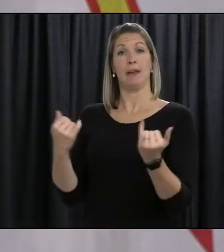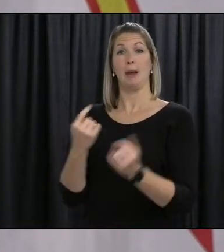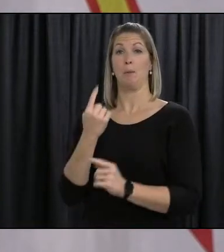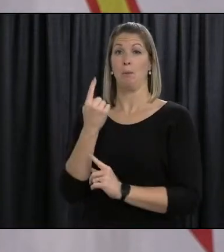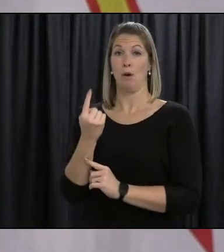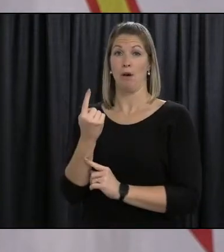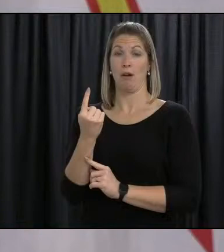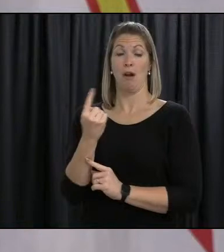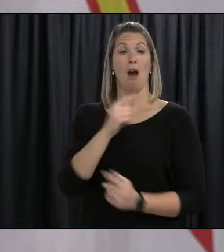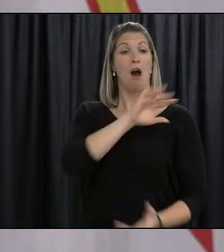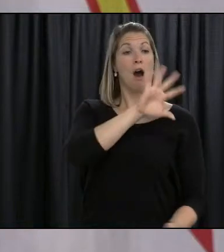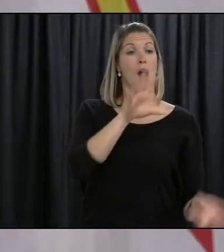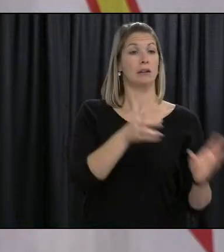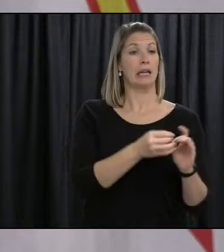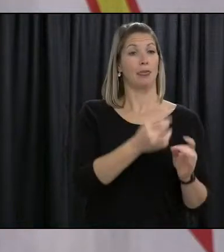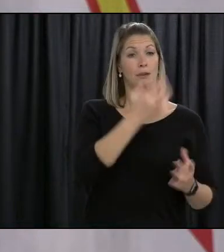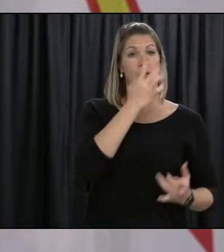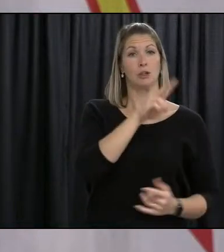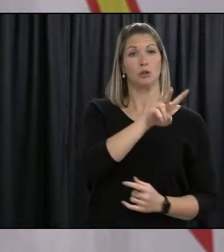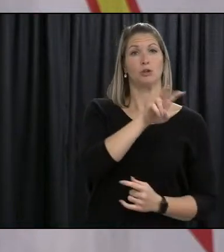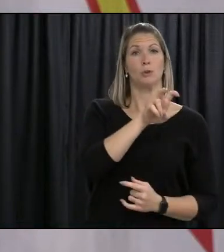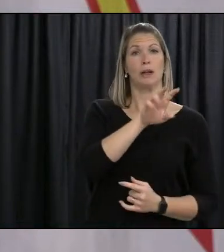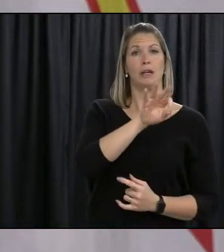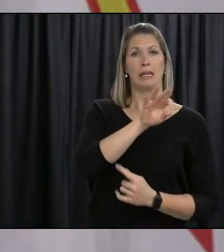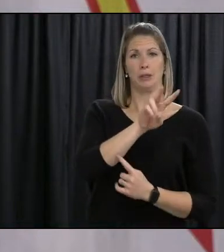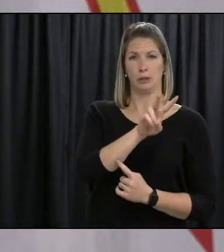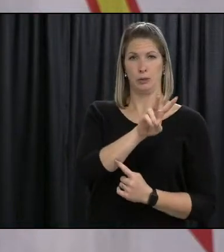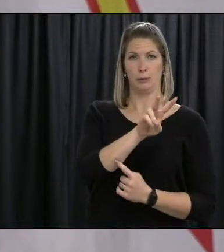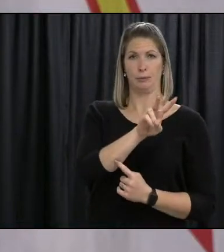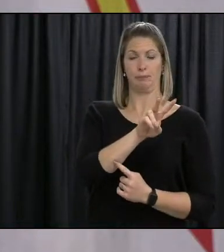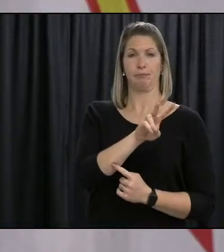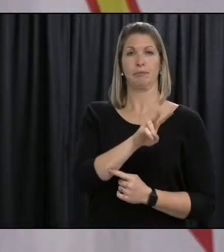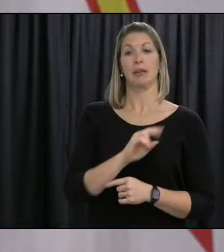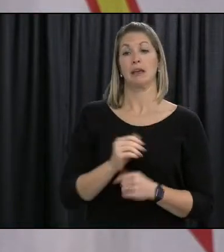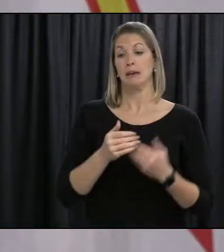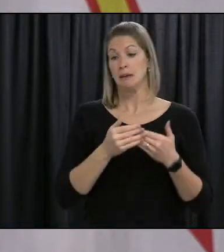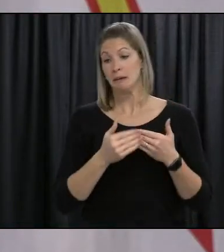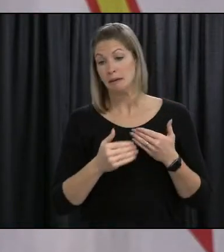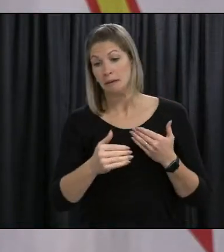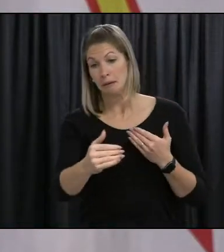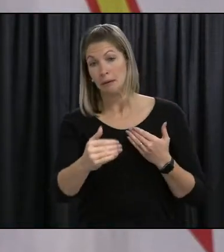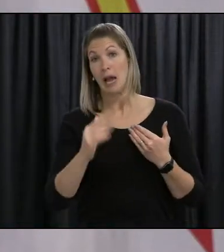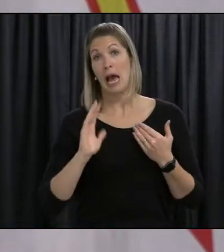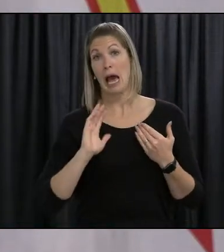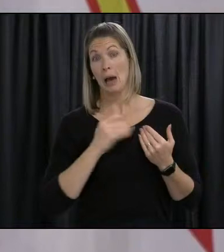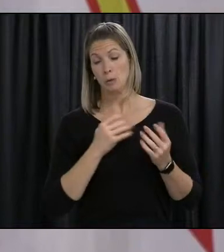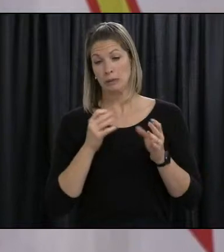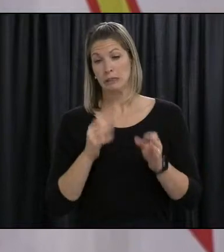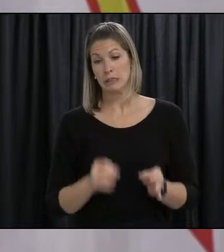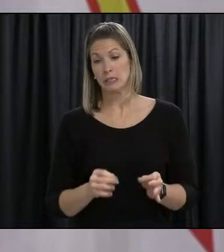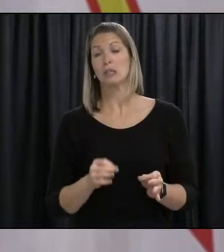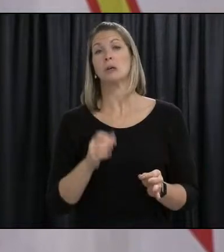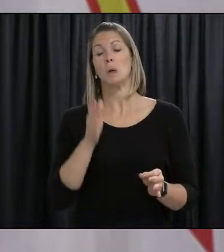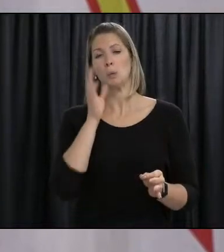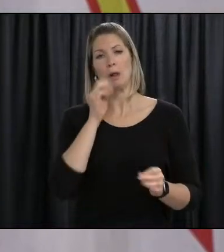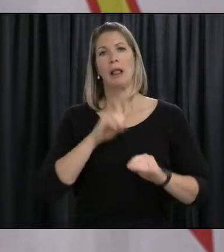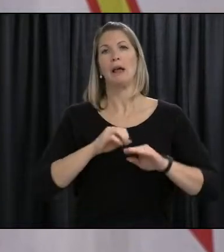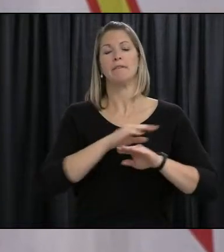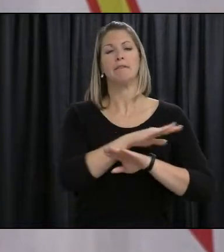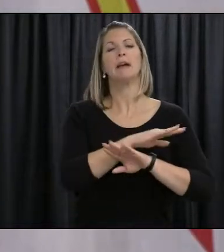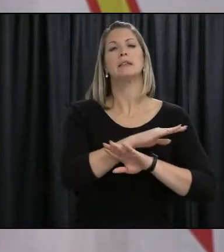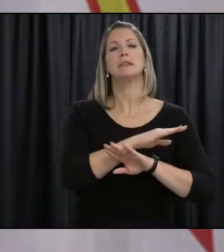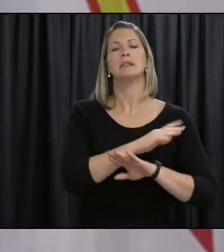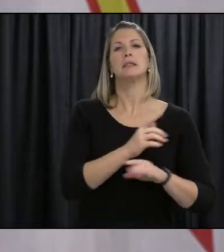The decisions and actions that each of us makes in the months ahead will be critical in maintaining a low case count. Please be